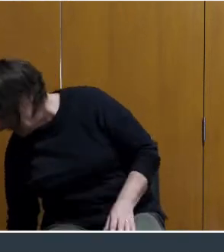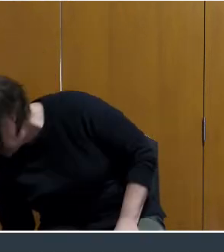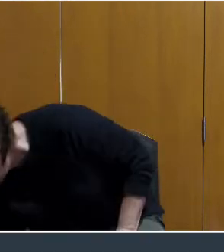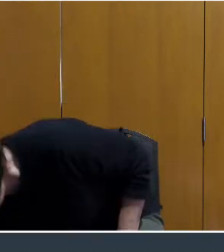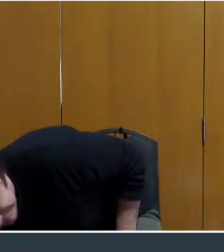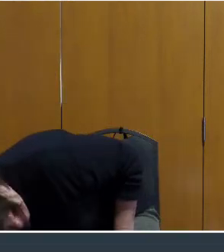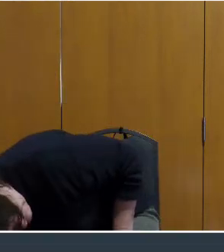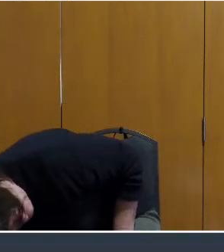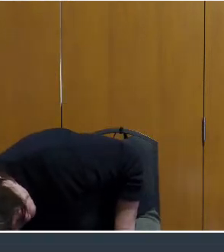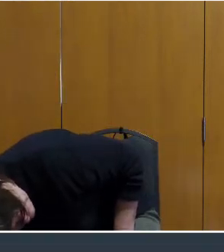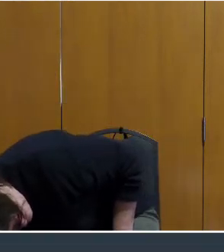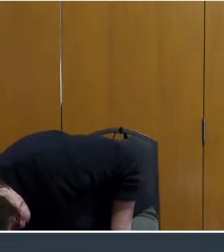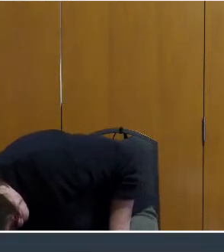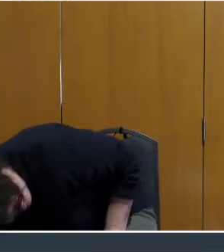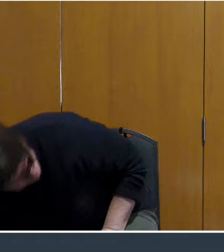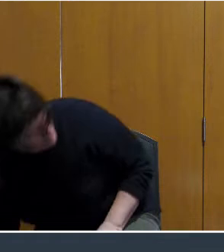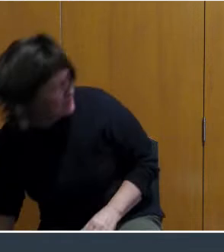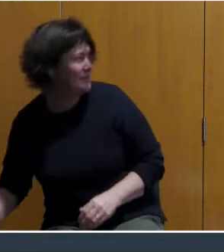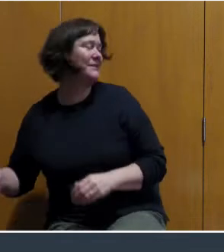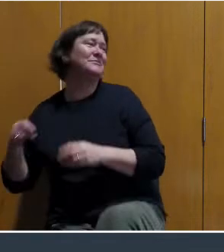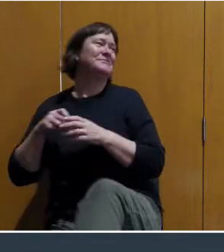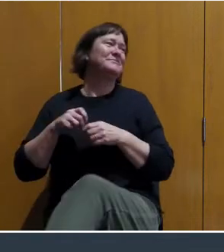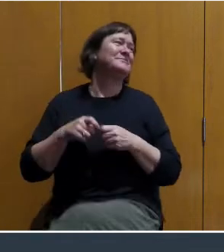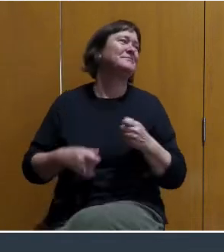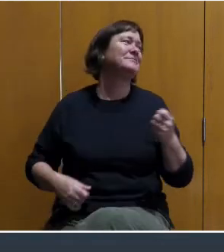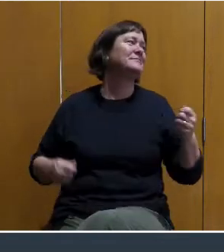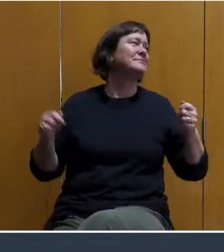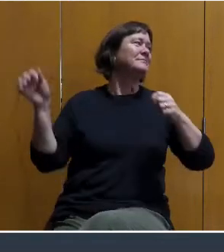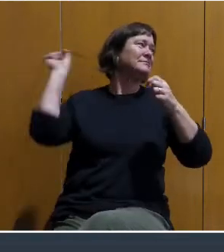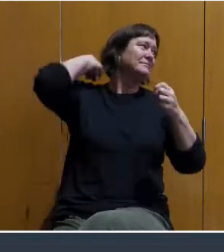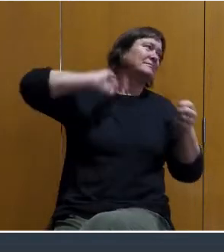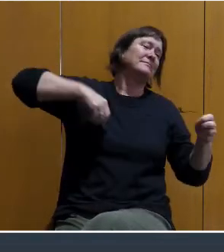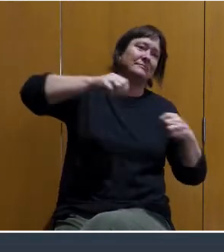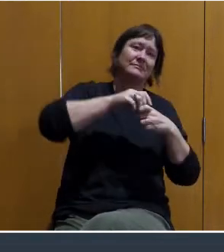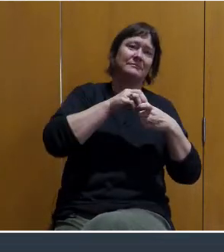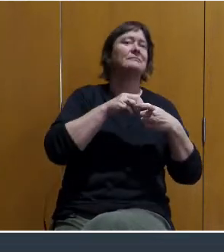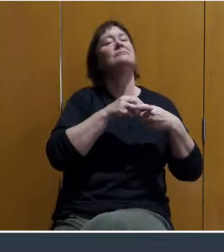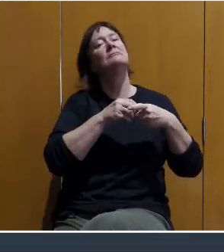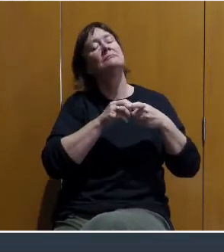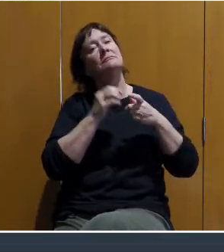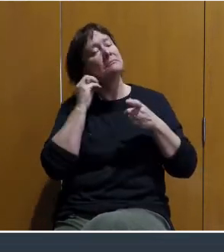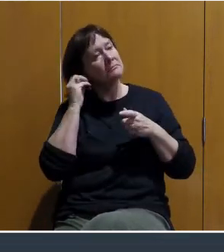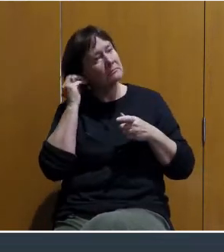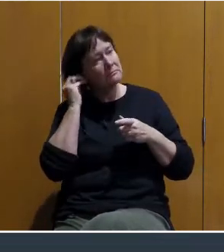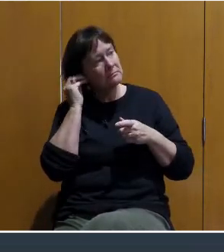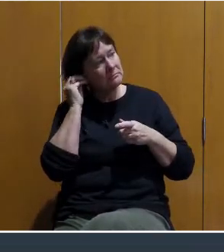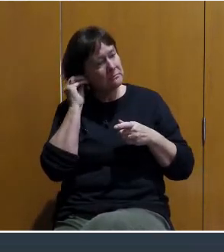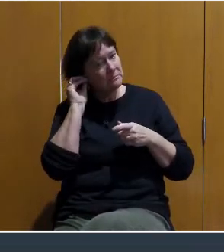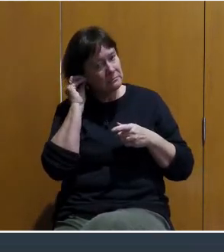convenience. It's doing the rounds. Look, in our household we have 2 mini schnauzers currently, both